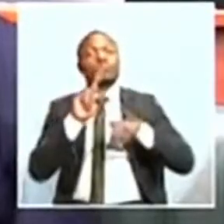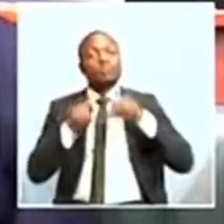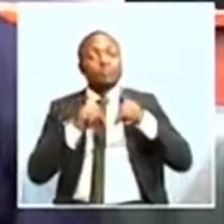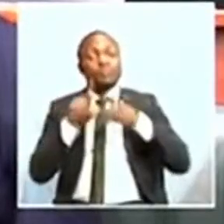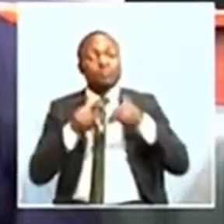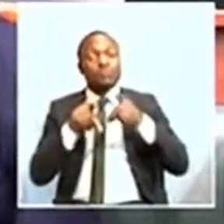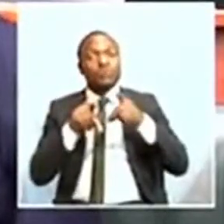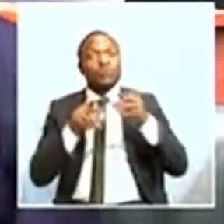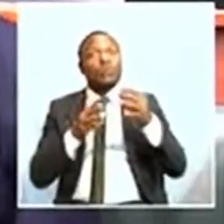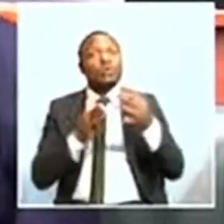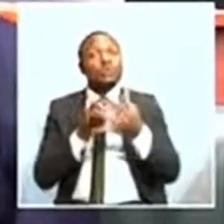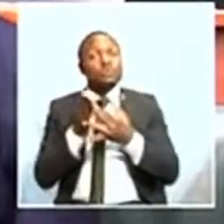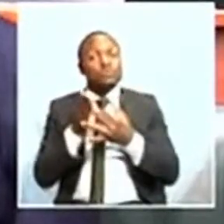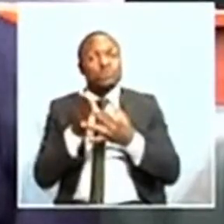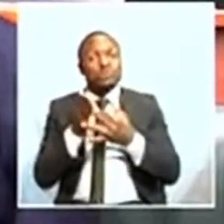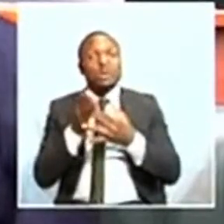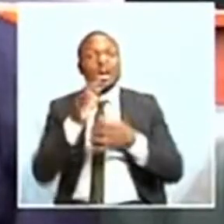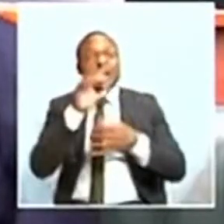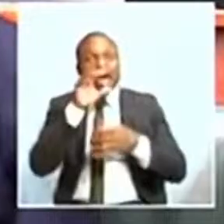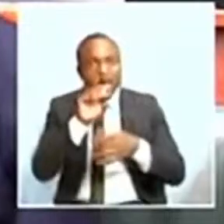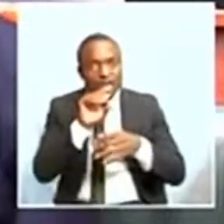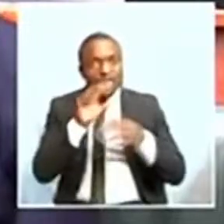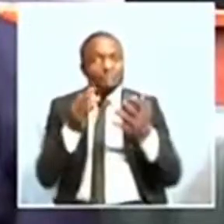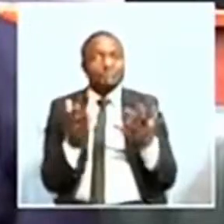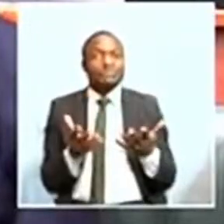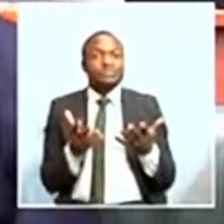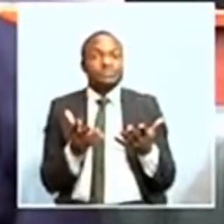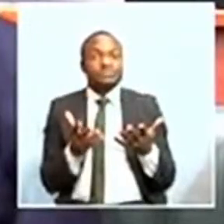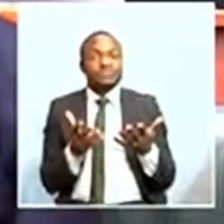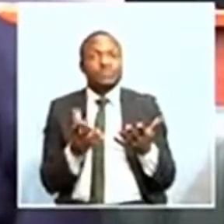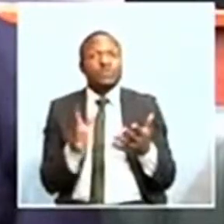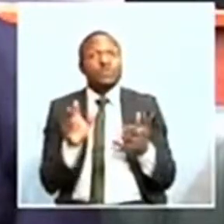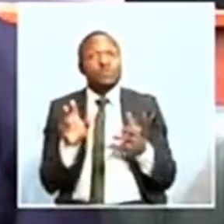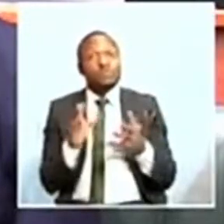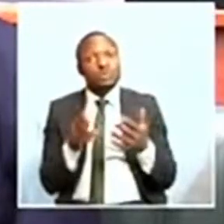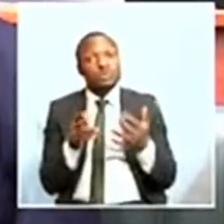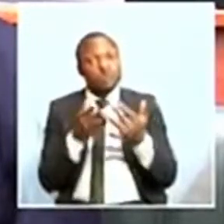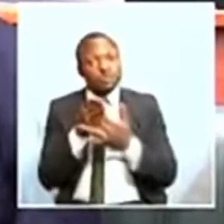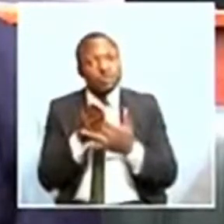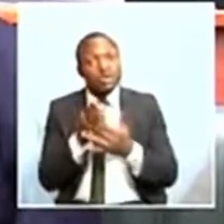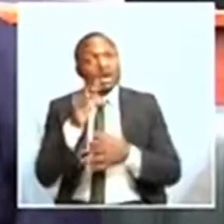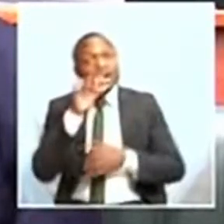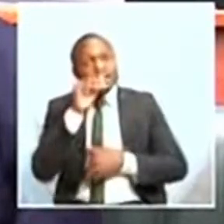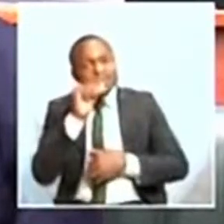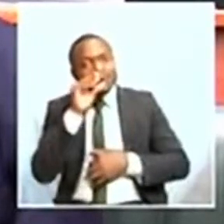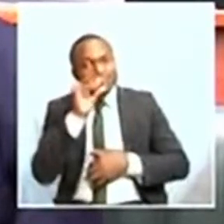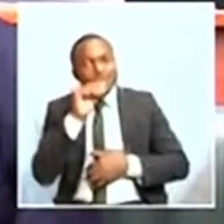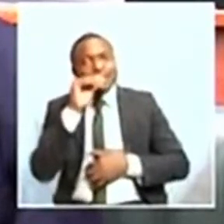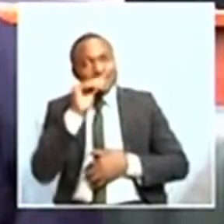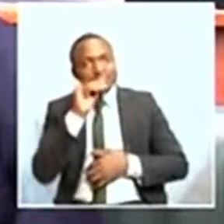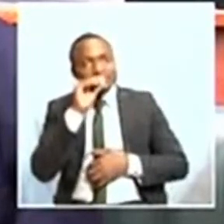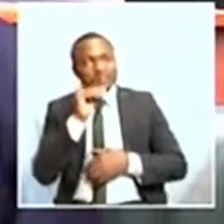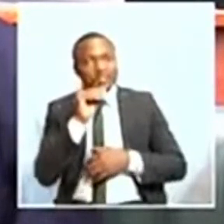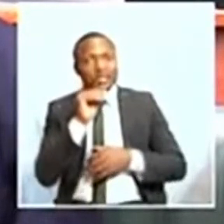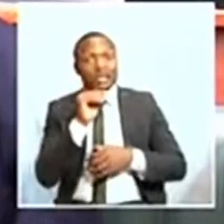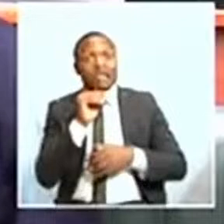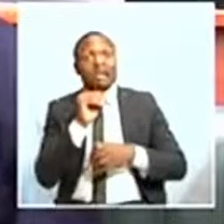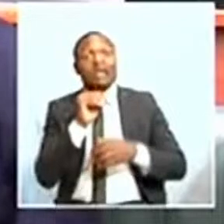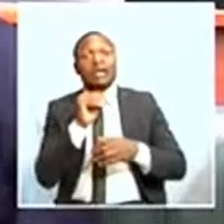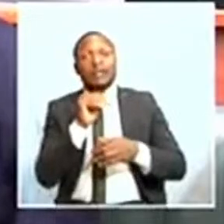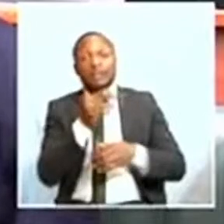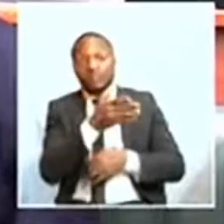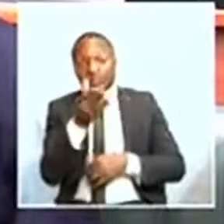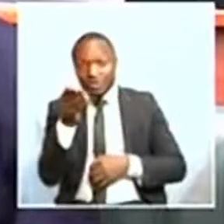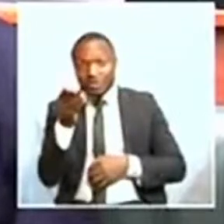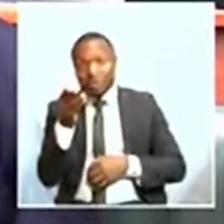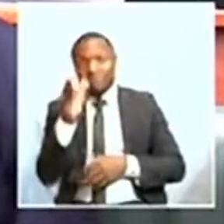scratches, bites, and through the consumption of game meat. And the information out